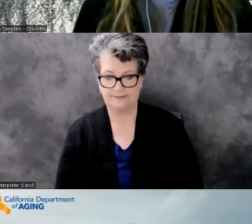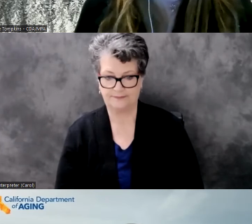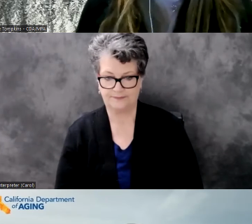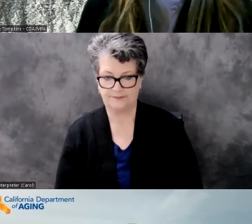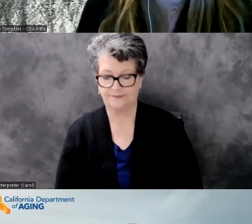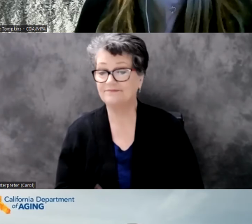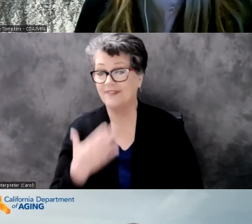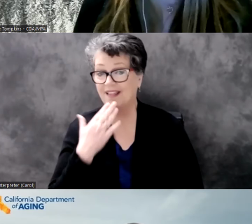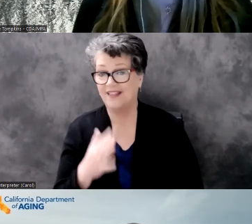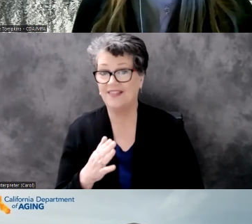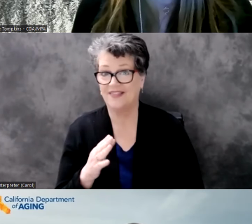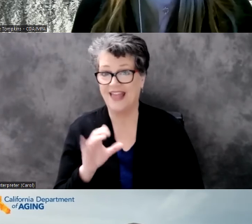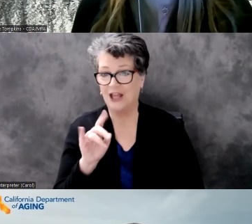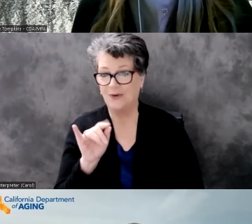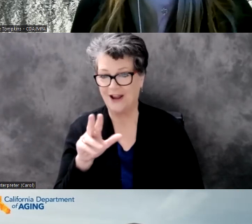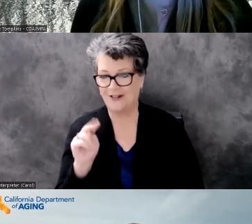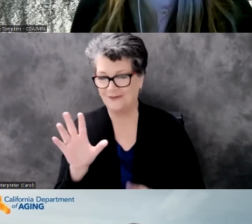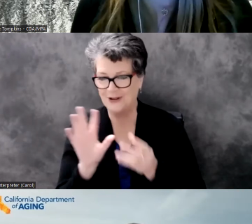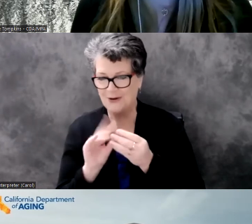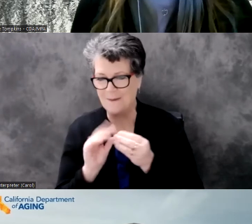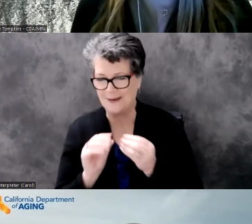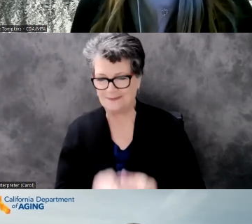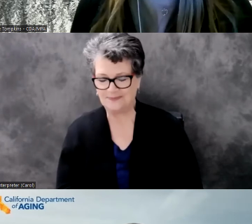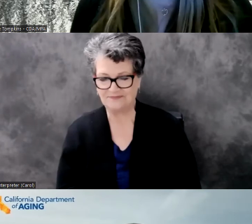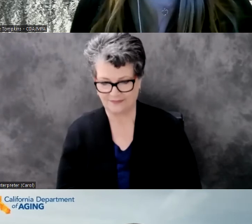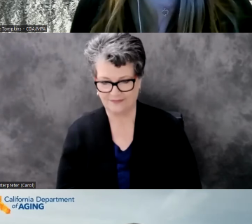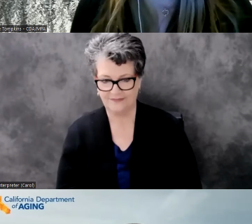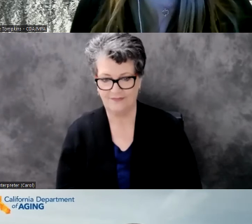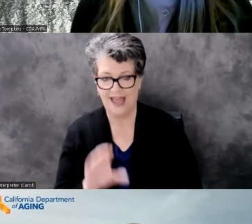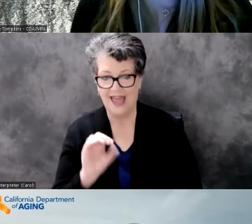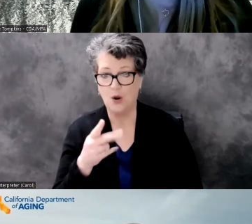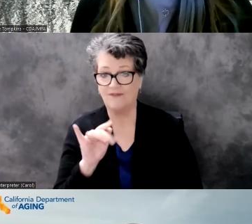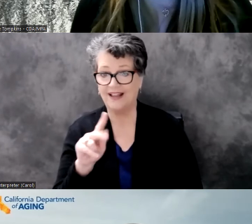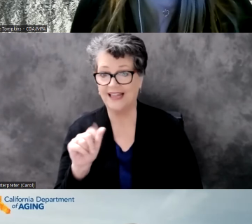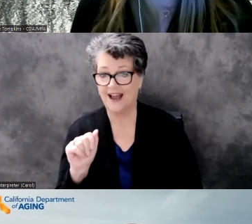Thank you, Carolyn, for your comments. And Ophelia.